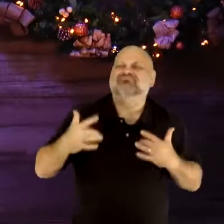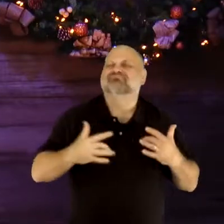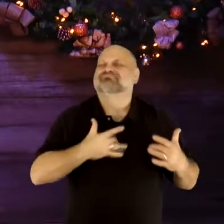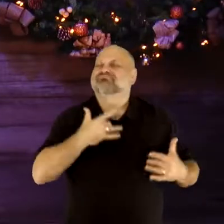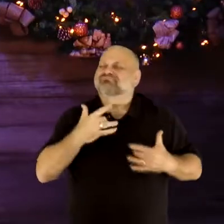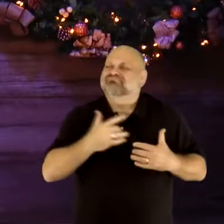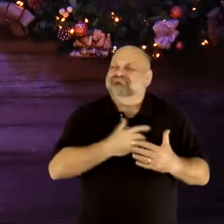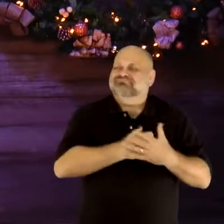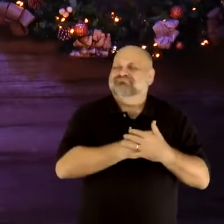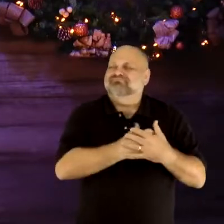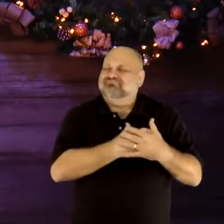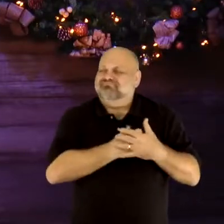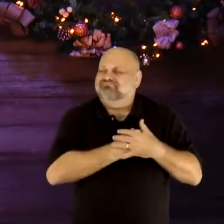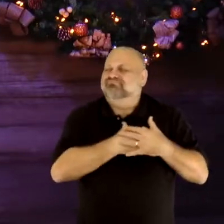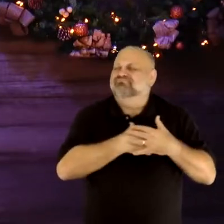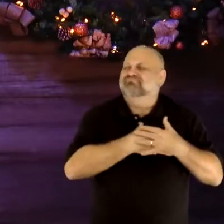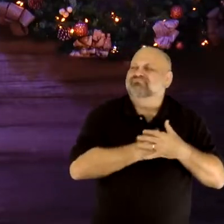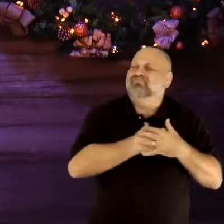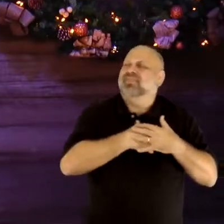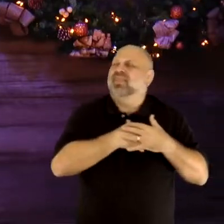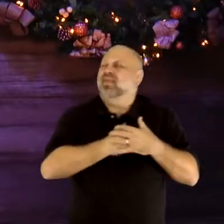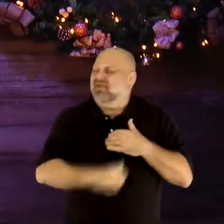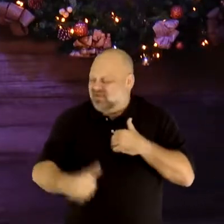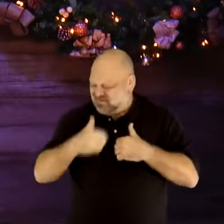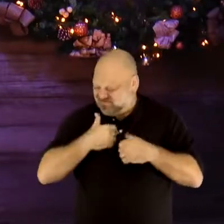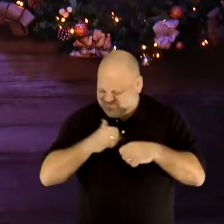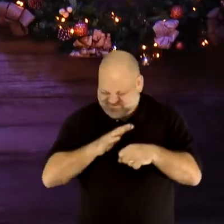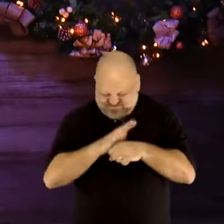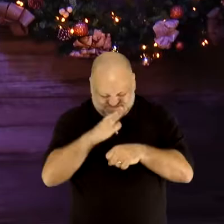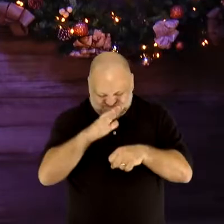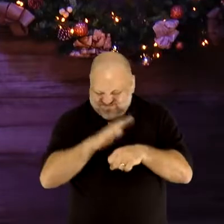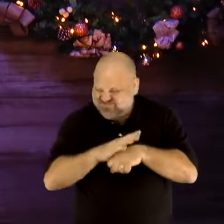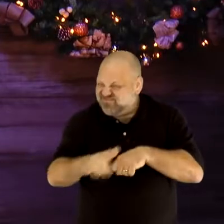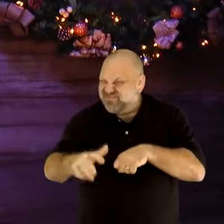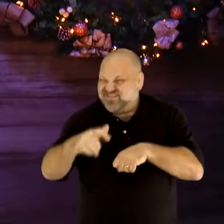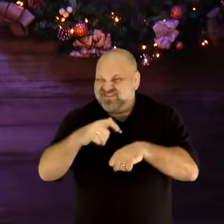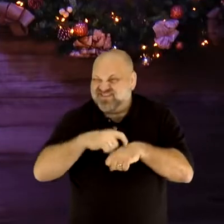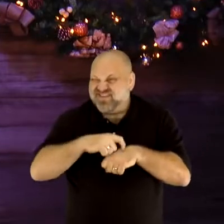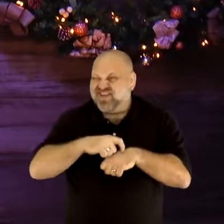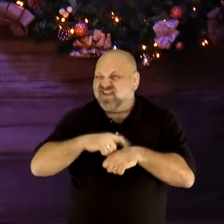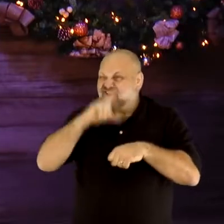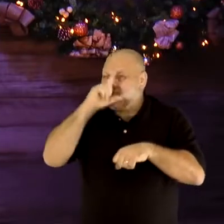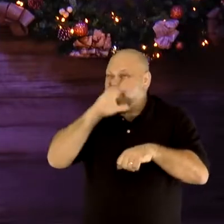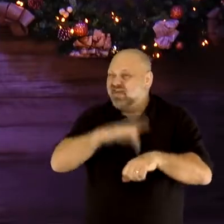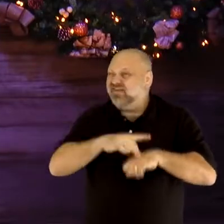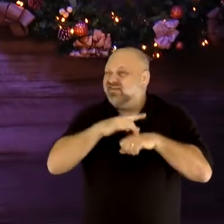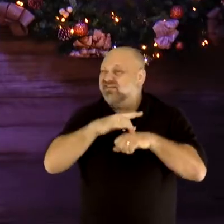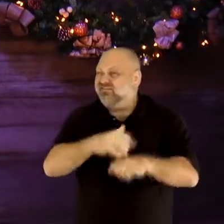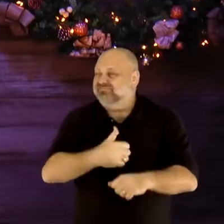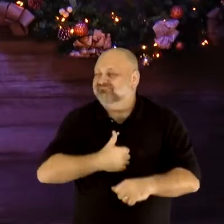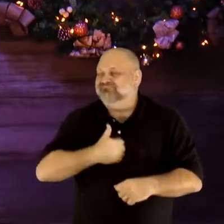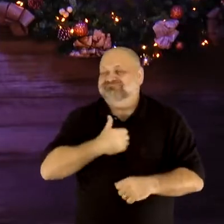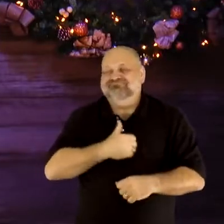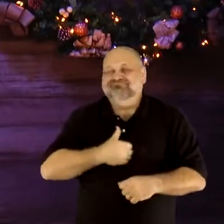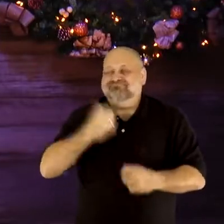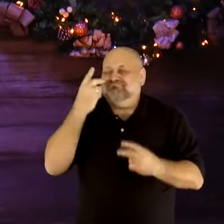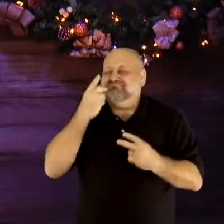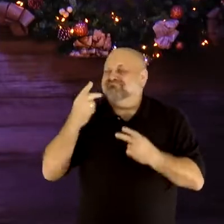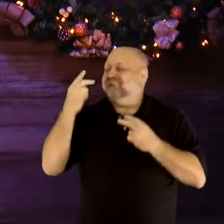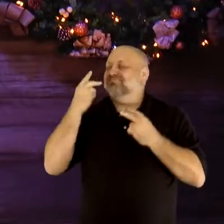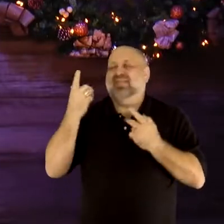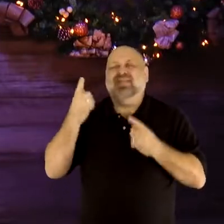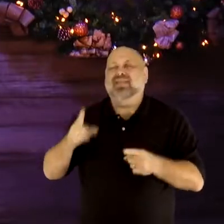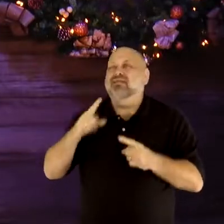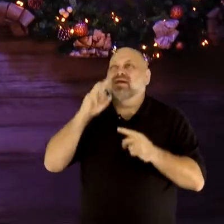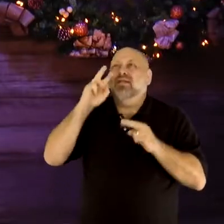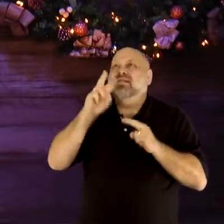violently inside of my chest, and I don't have time to maintain these regrets when